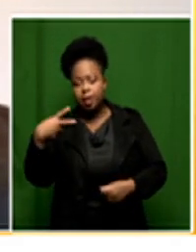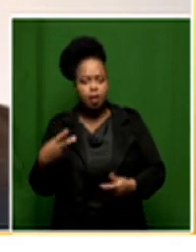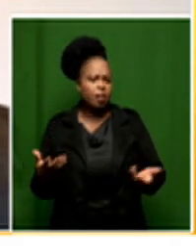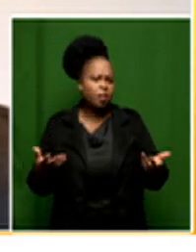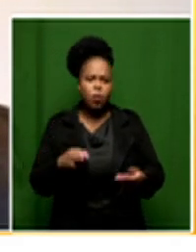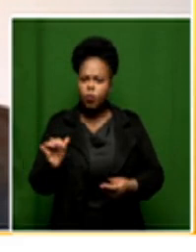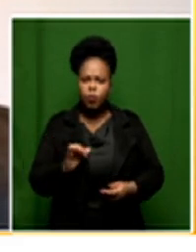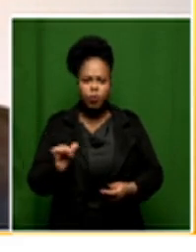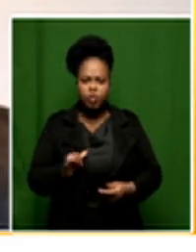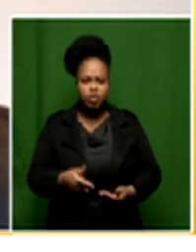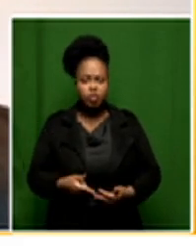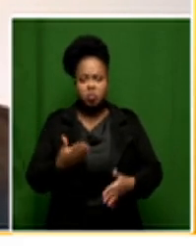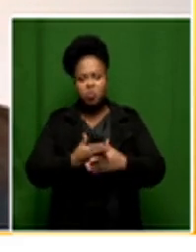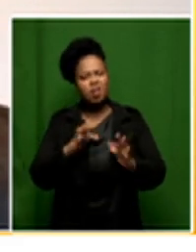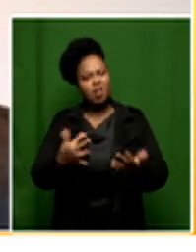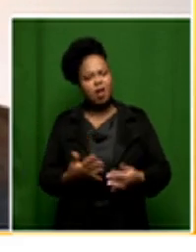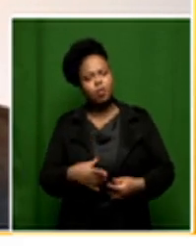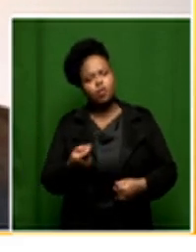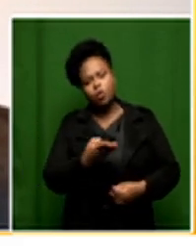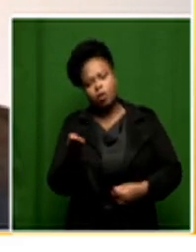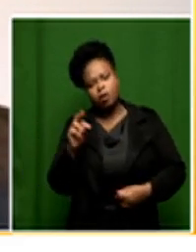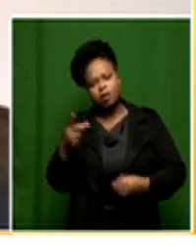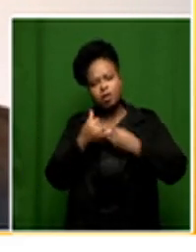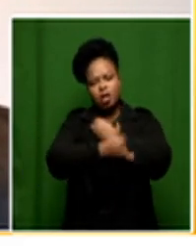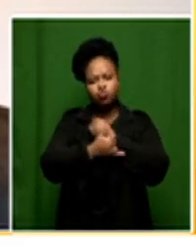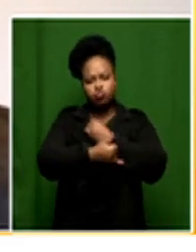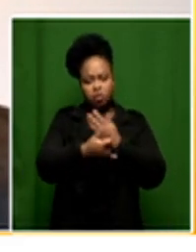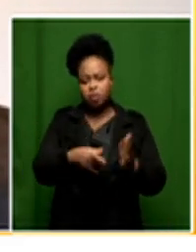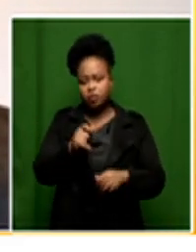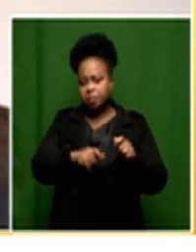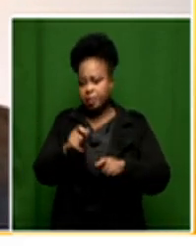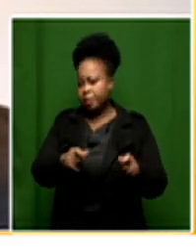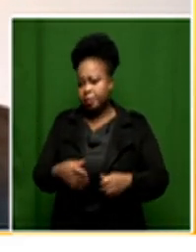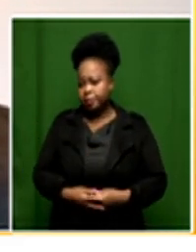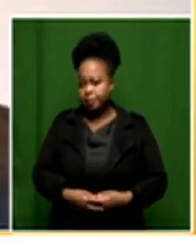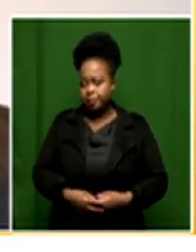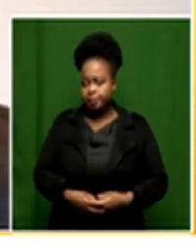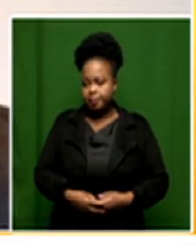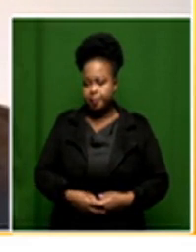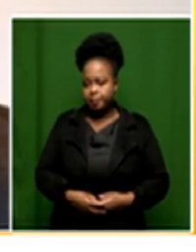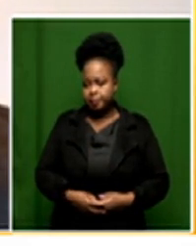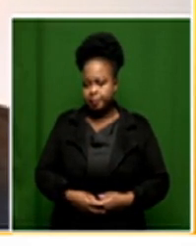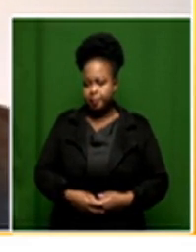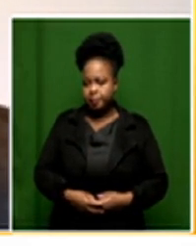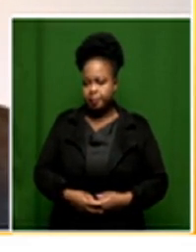dosage? And how will that work for the rest of the country as well when we get to that stage?